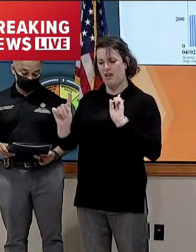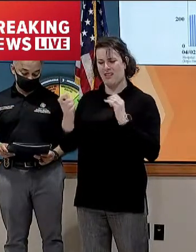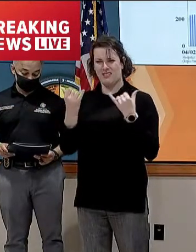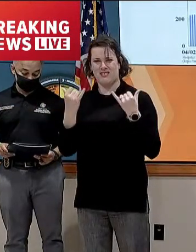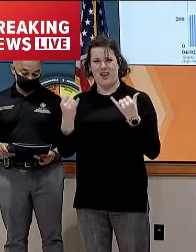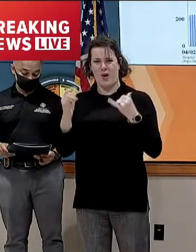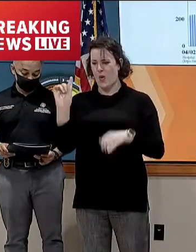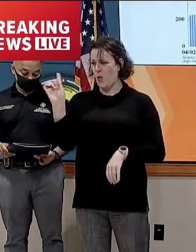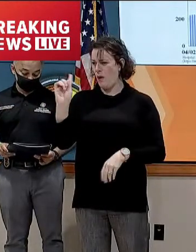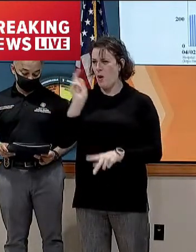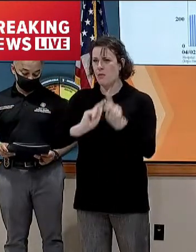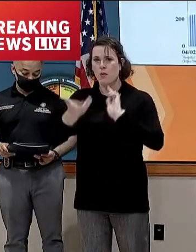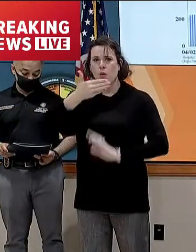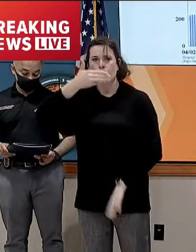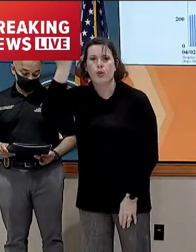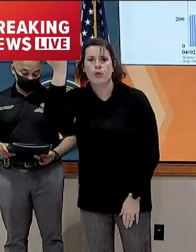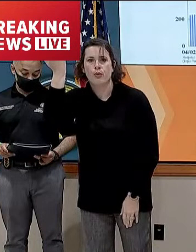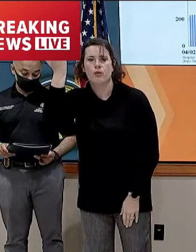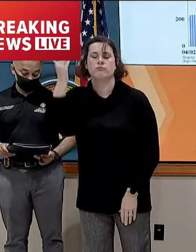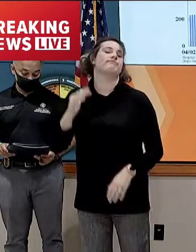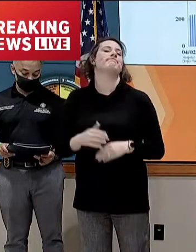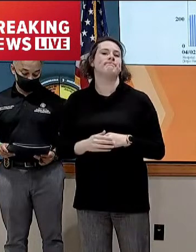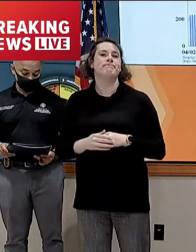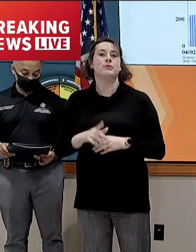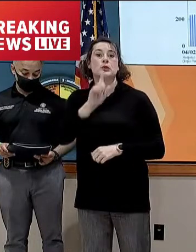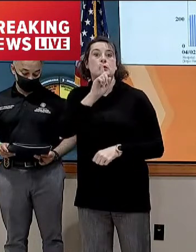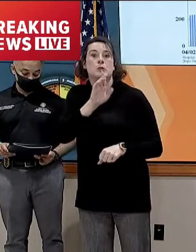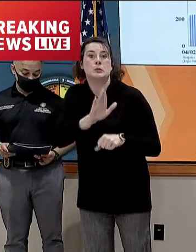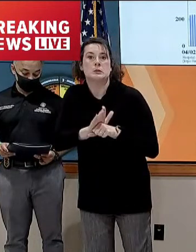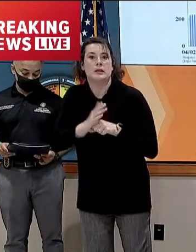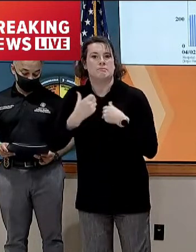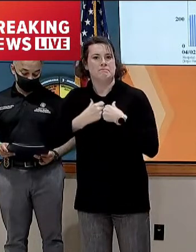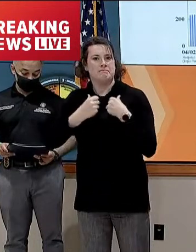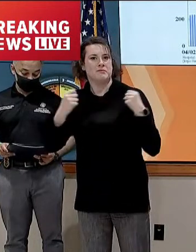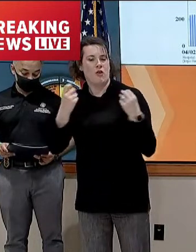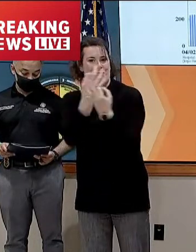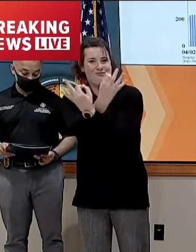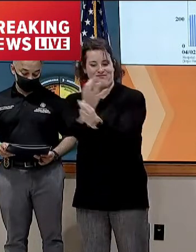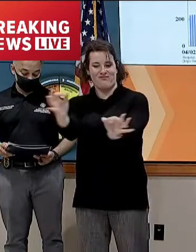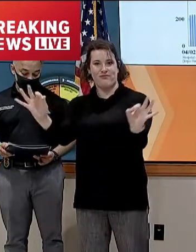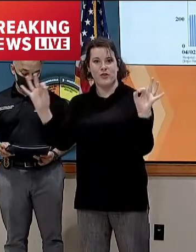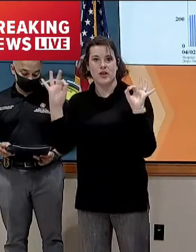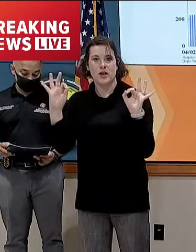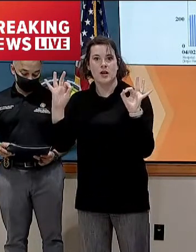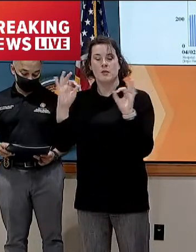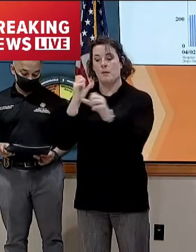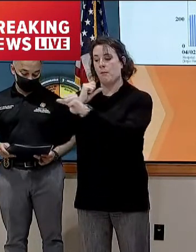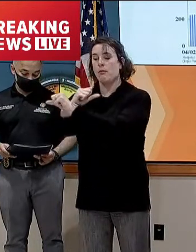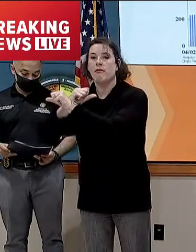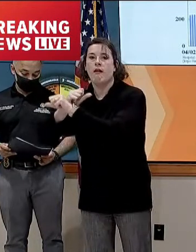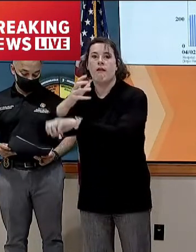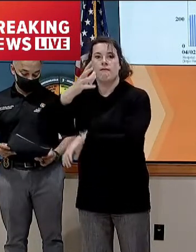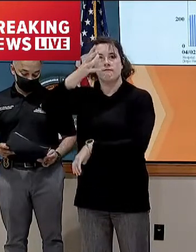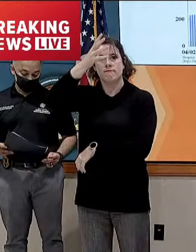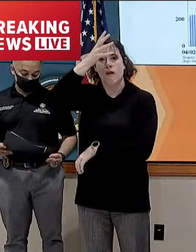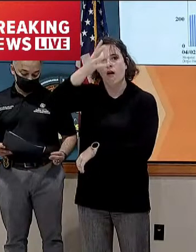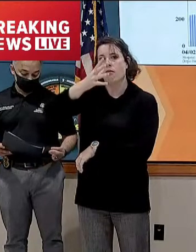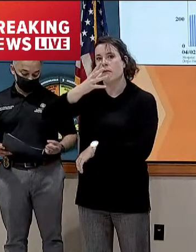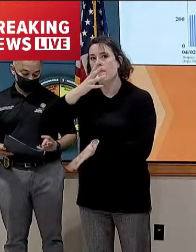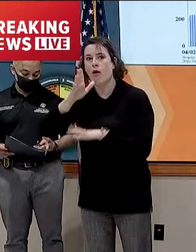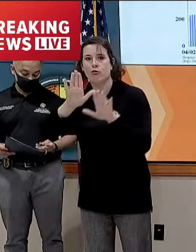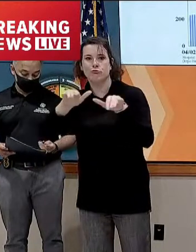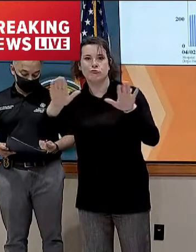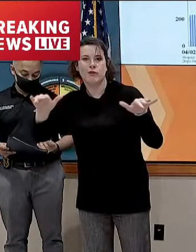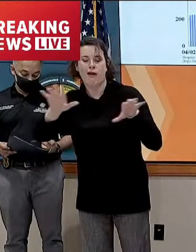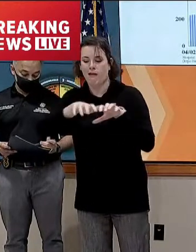we today? A real expression of freedom is protecting your father, your mother, your child, your neighbor, your